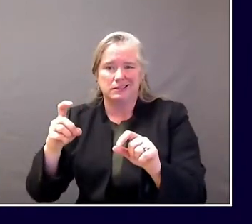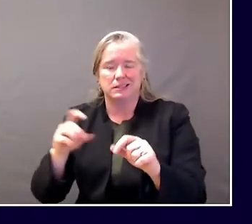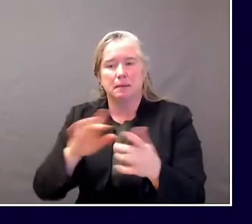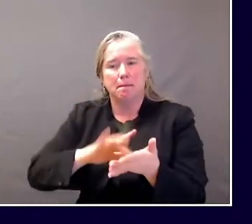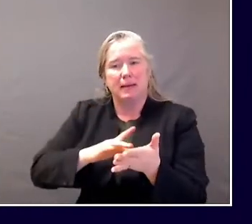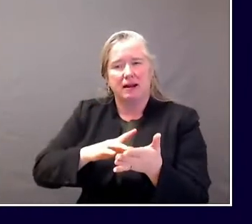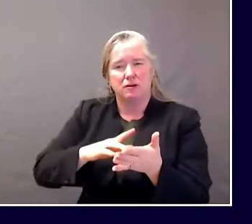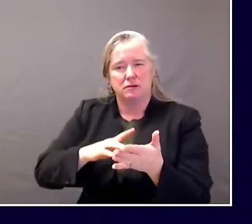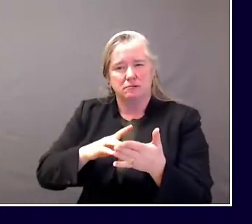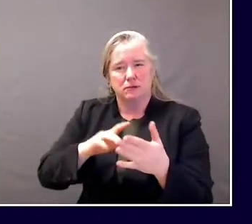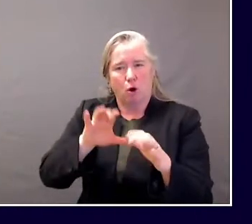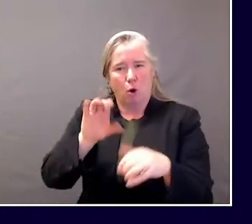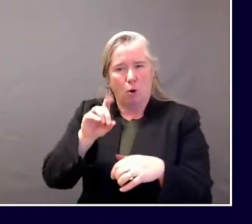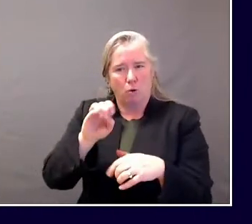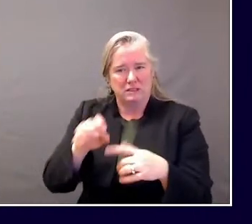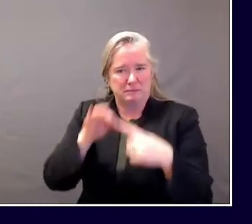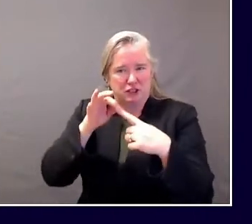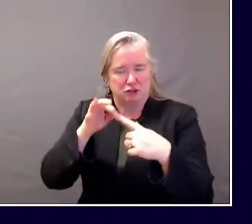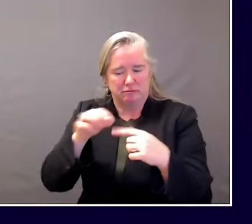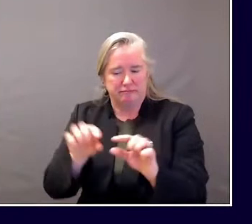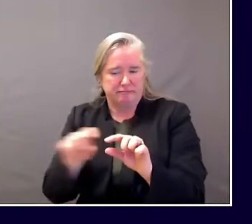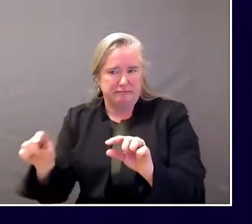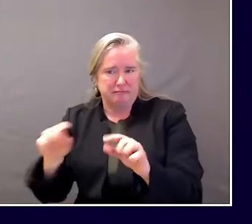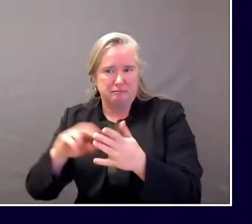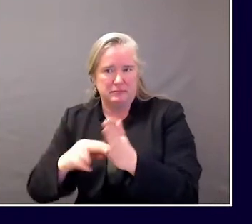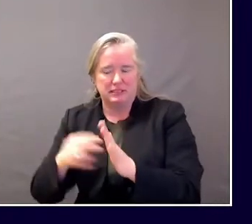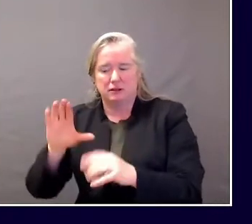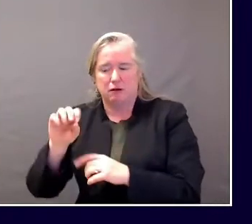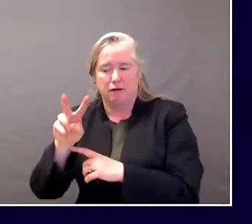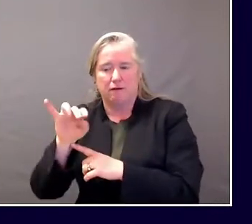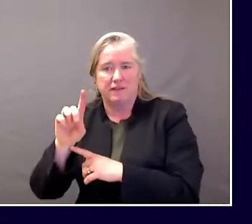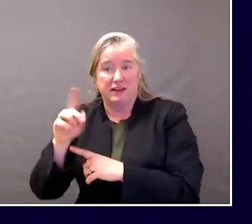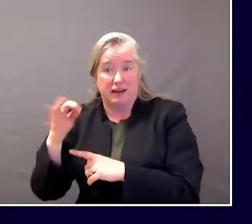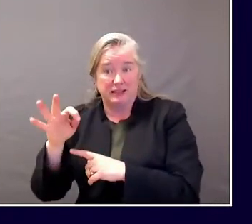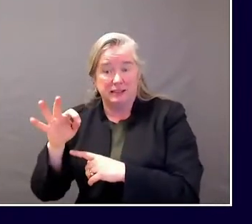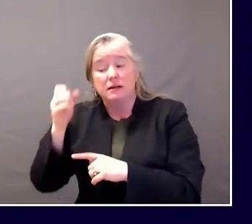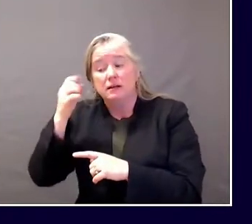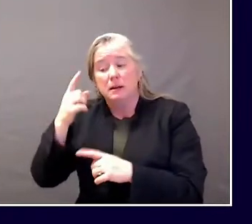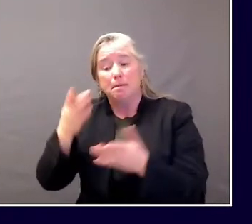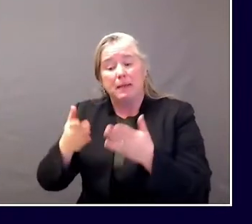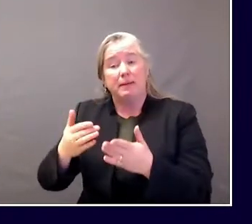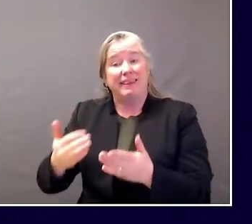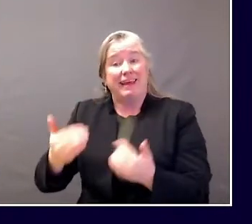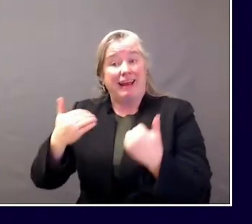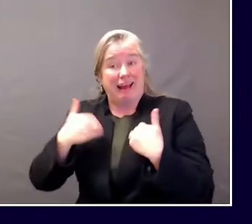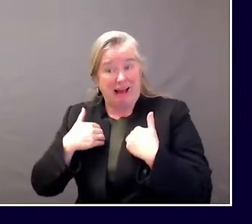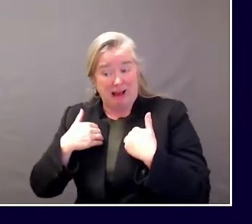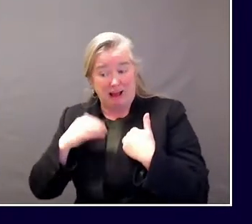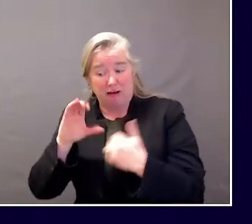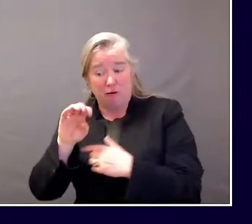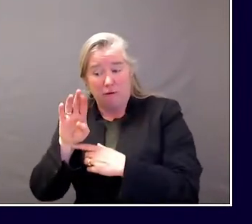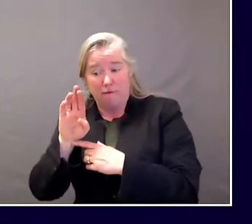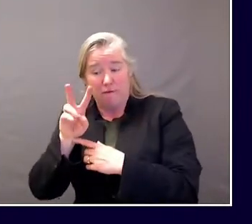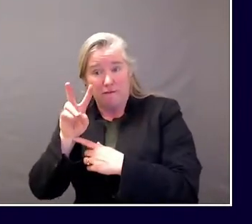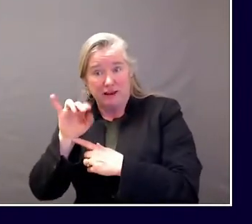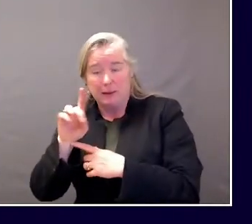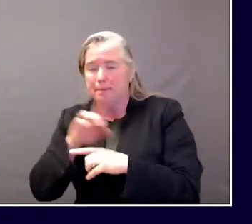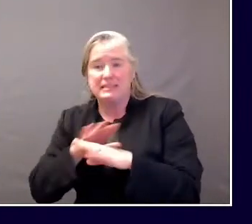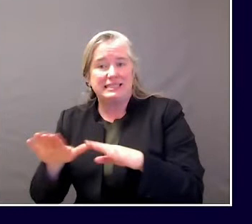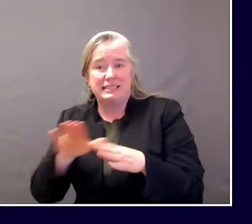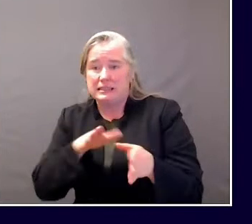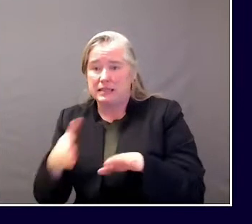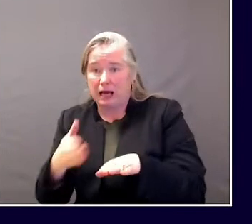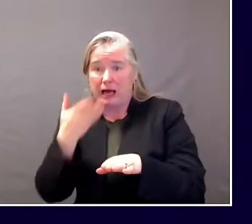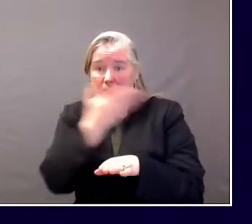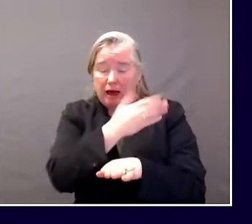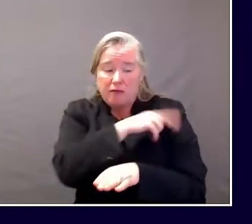that the person may have had COVID-19, but died outside of the arenas that I mentioned earlier. When we find